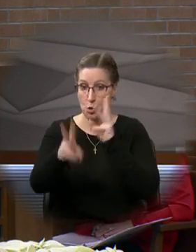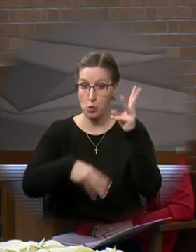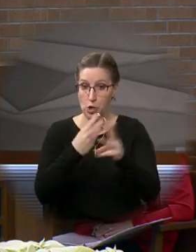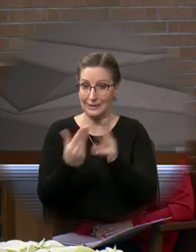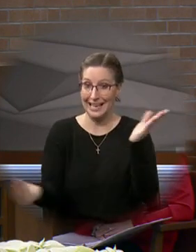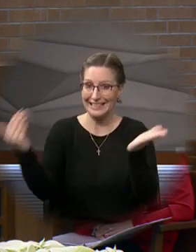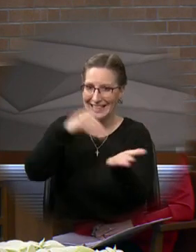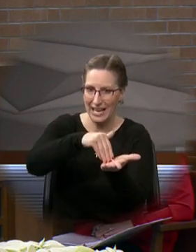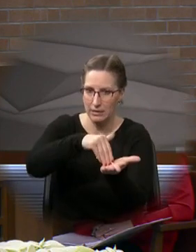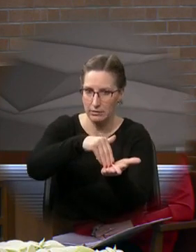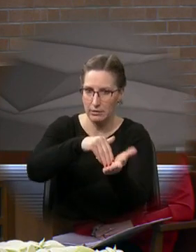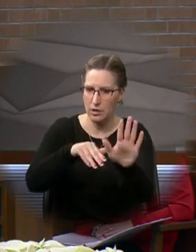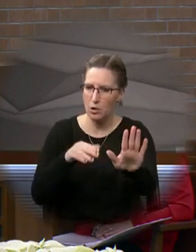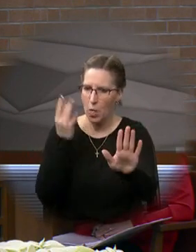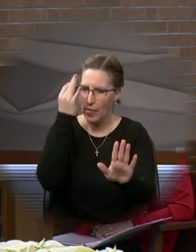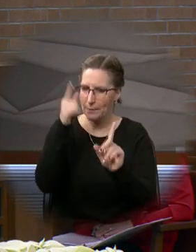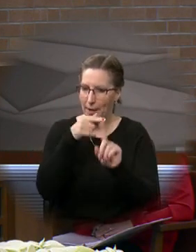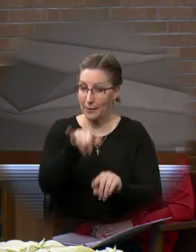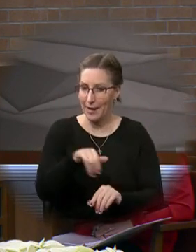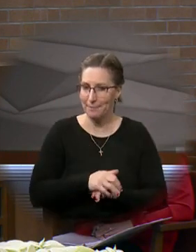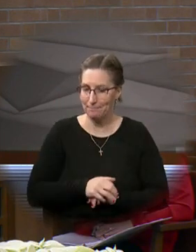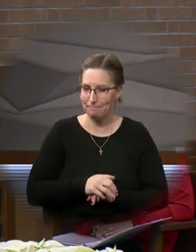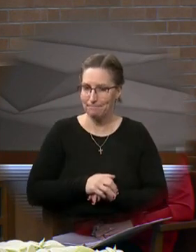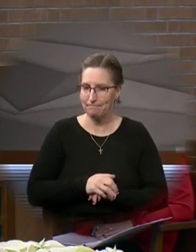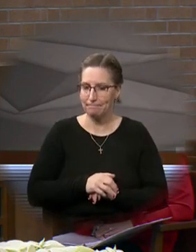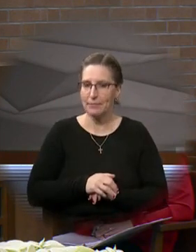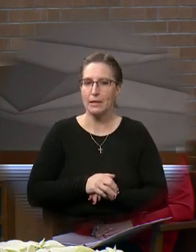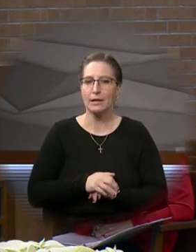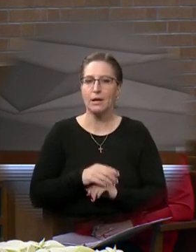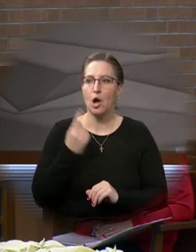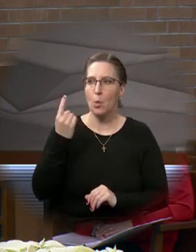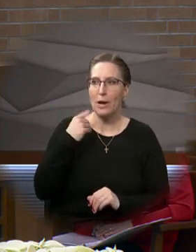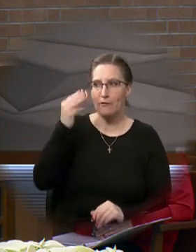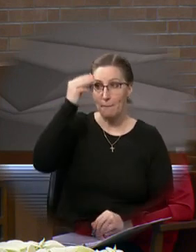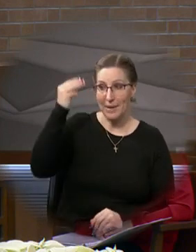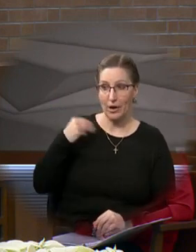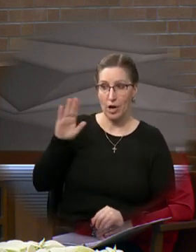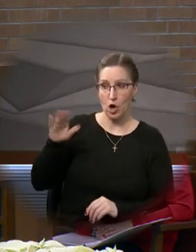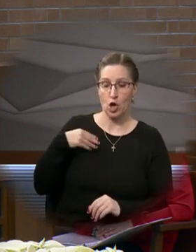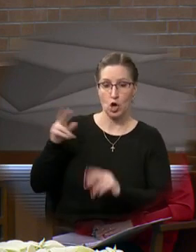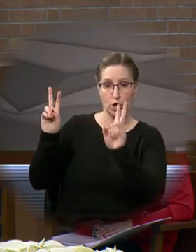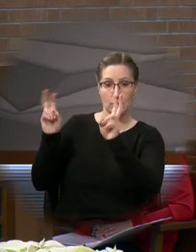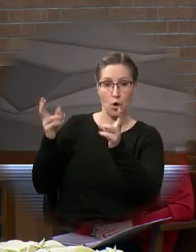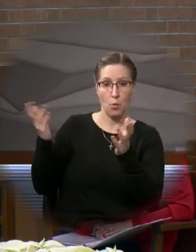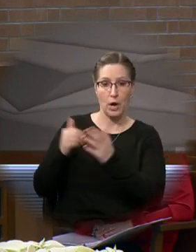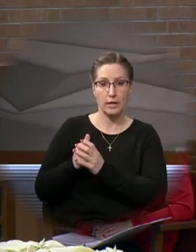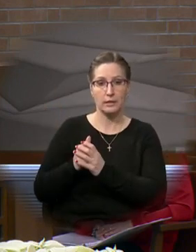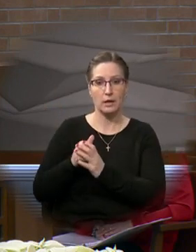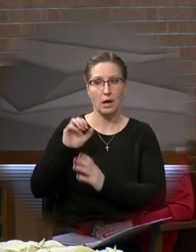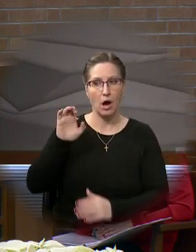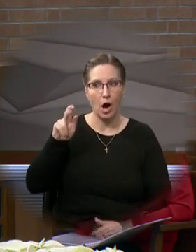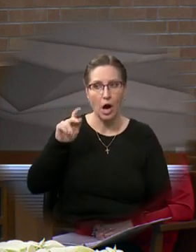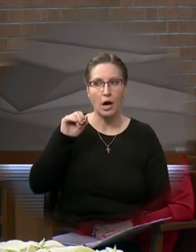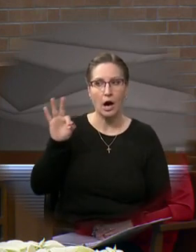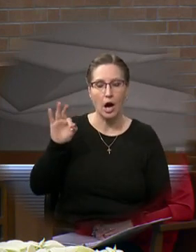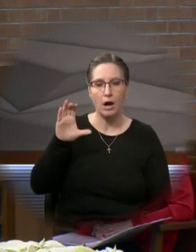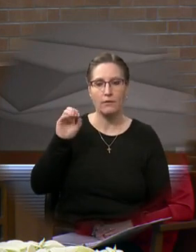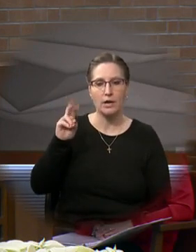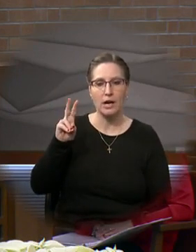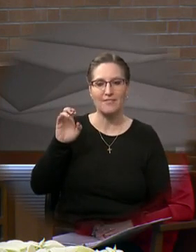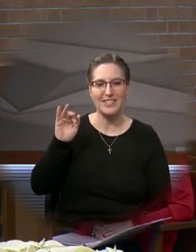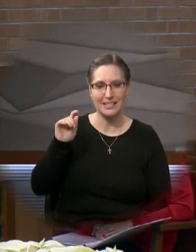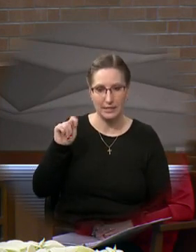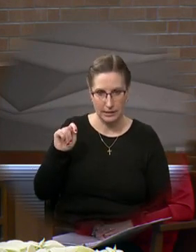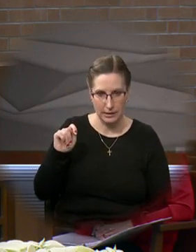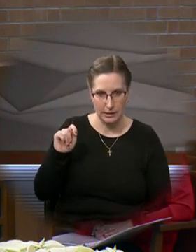So think about that in light of the fact that one of Mary's titles is Ark of the Covenant.